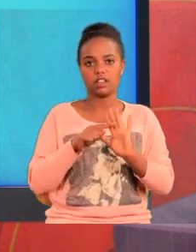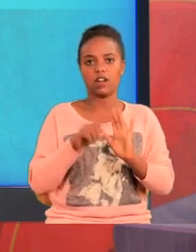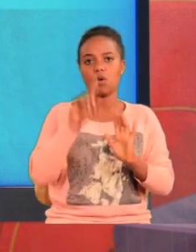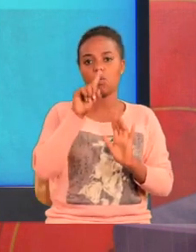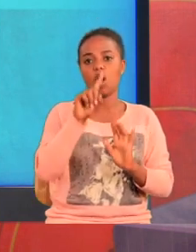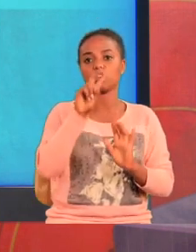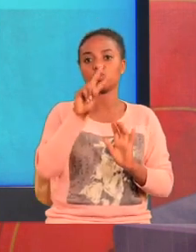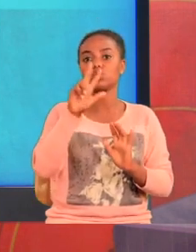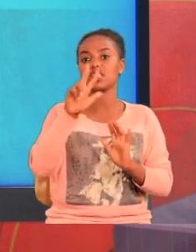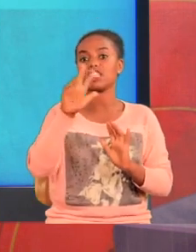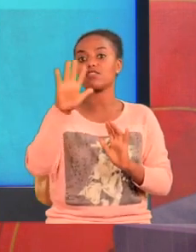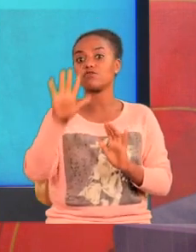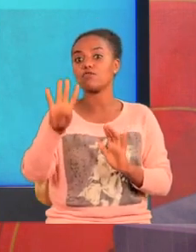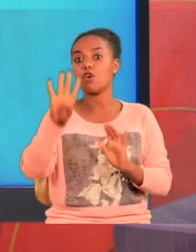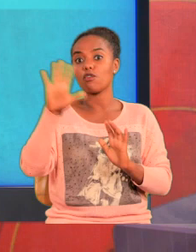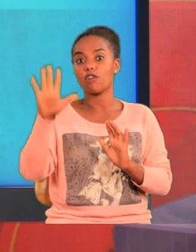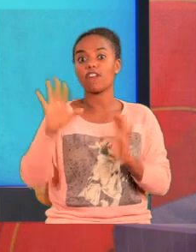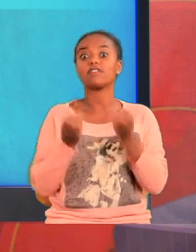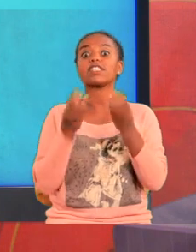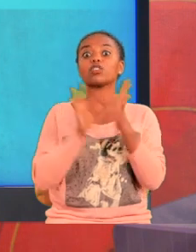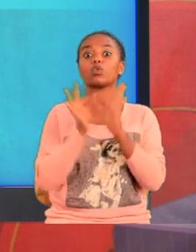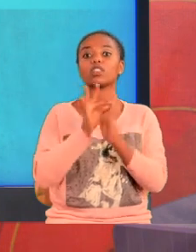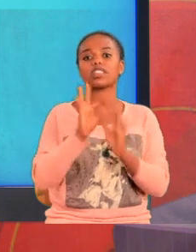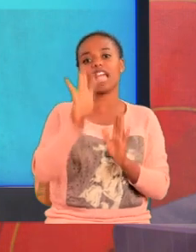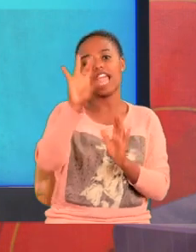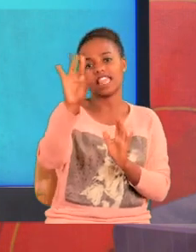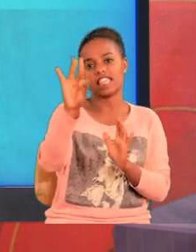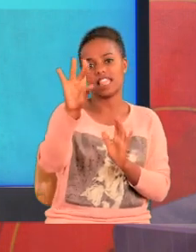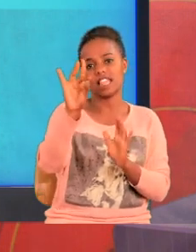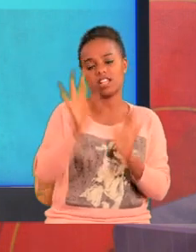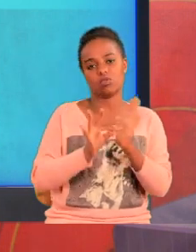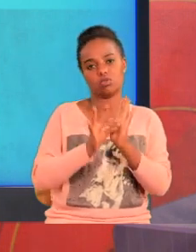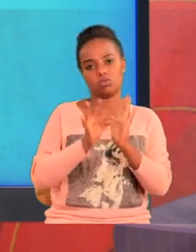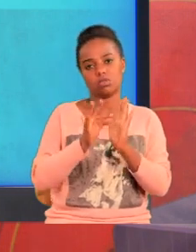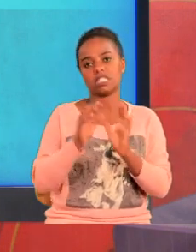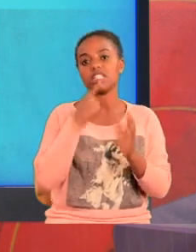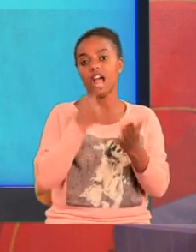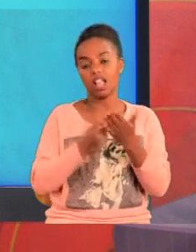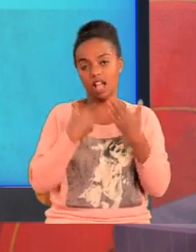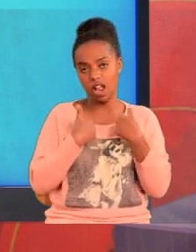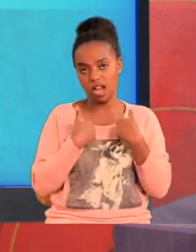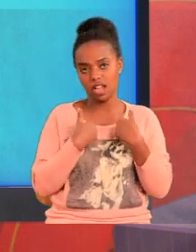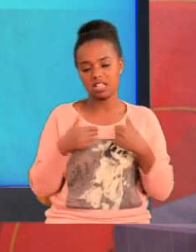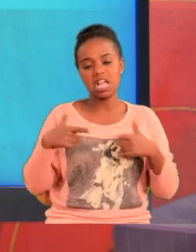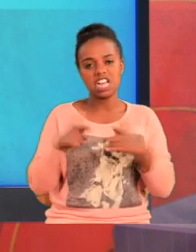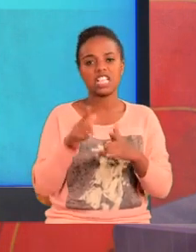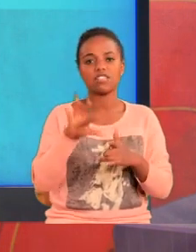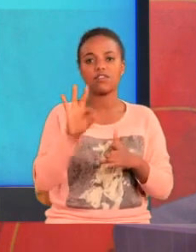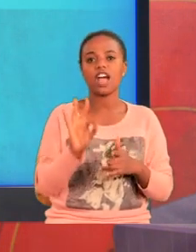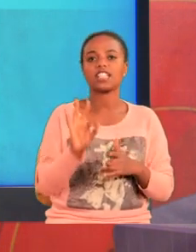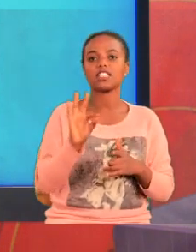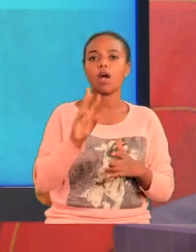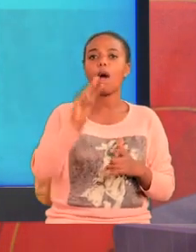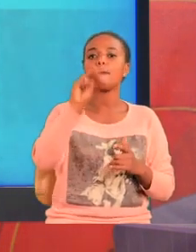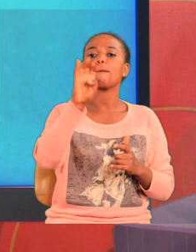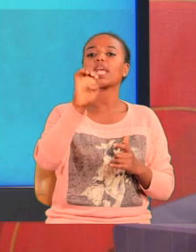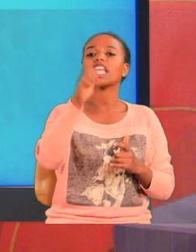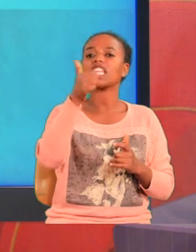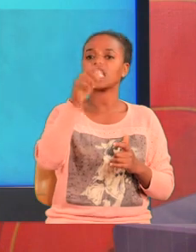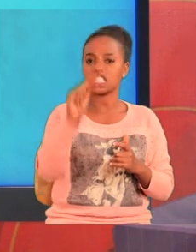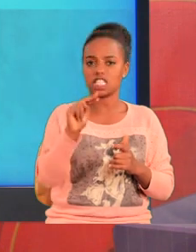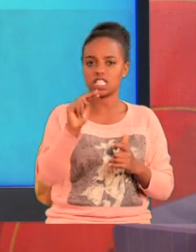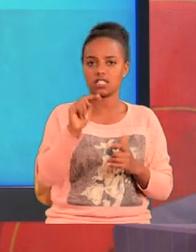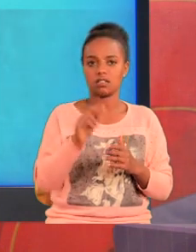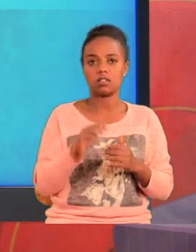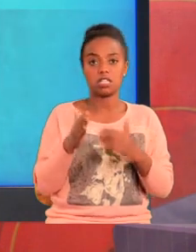4, 5, 6, 7, 8 data set here. So first, let's find its mean. The